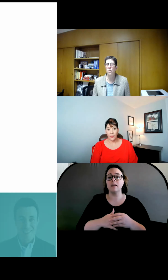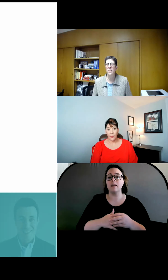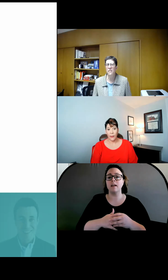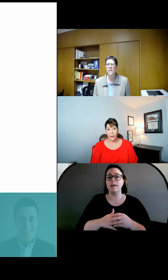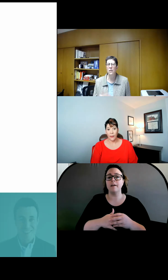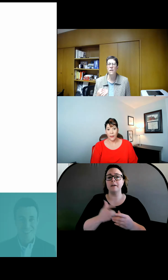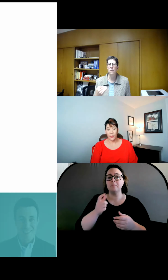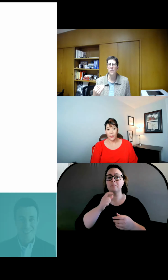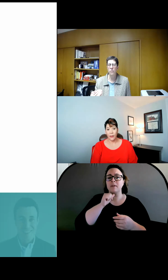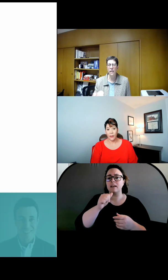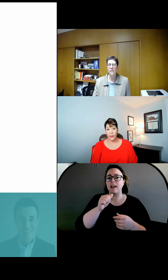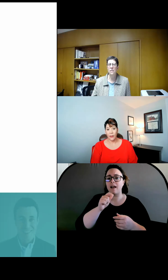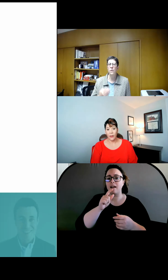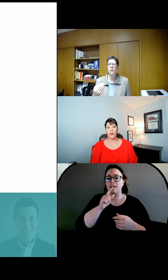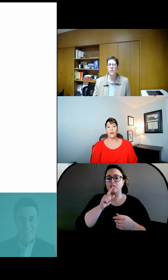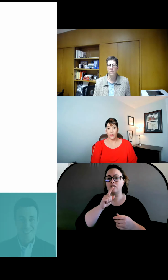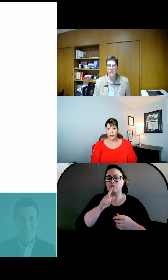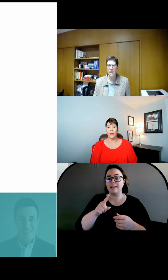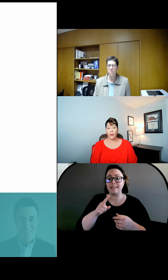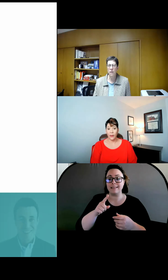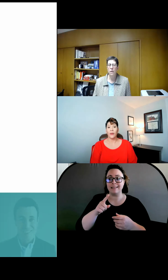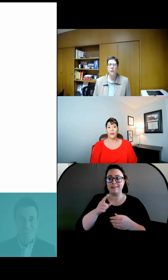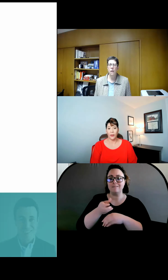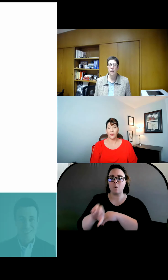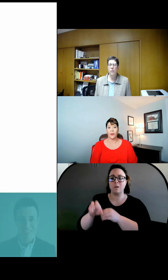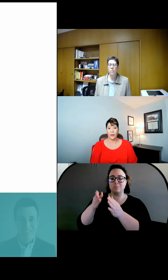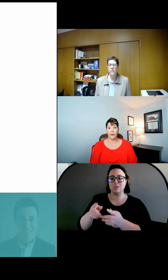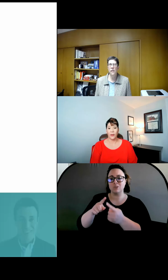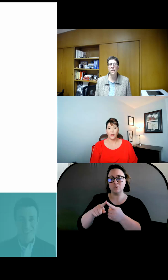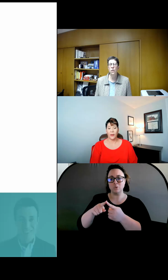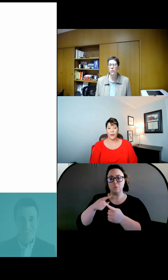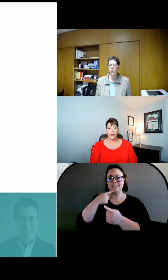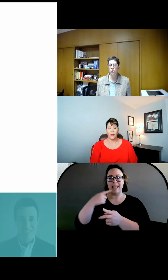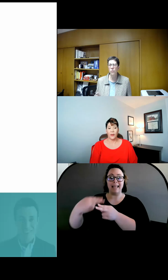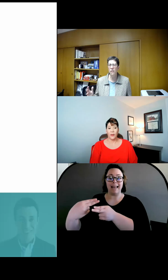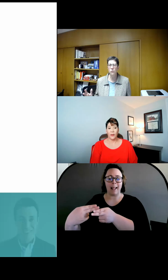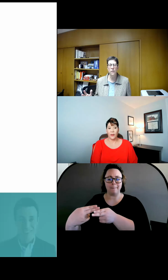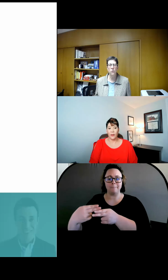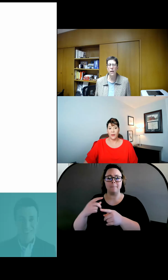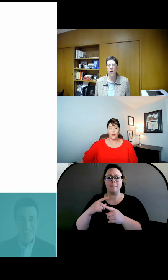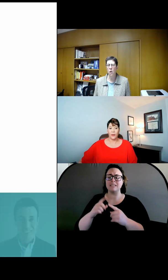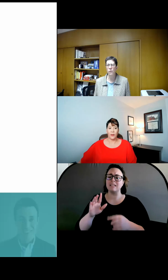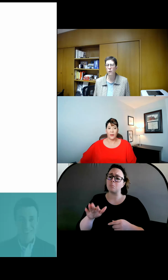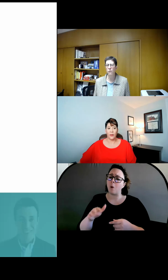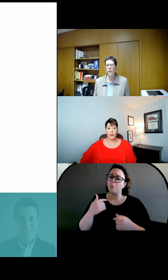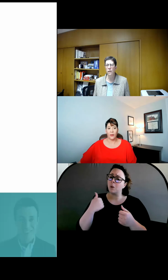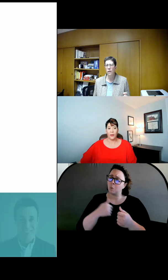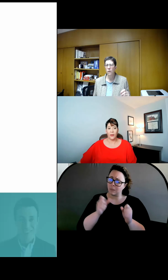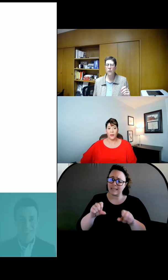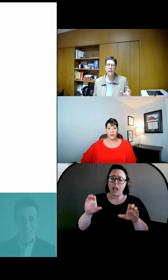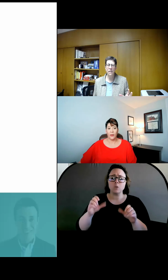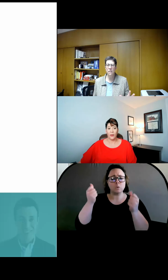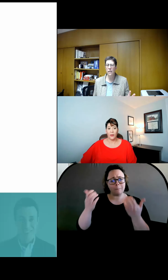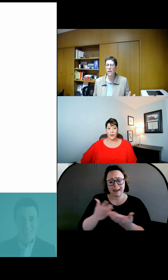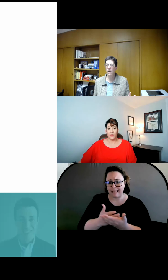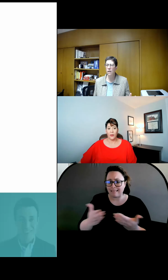that don't necessarily make them implicate somebody or name a name. But say, there's so many things we can do to help. If you're feeling